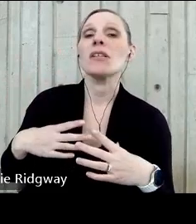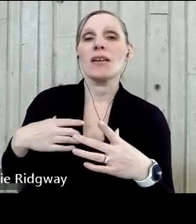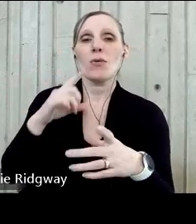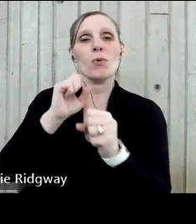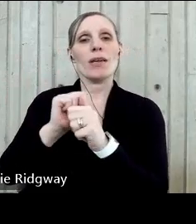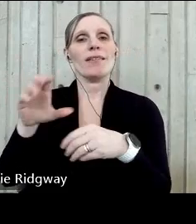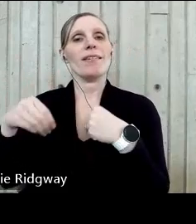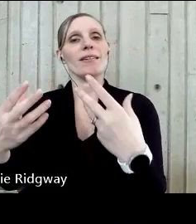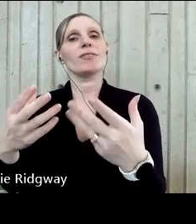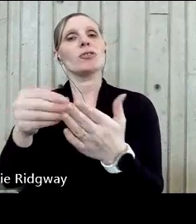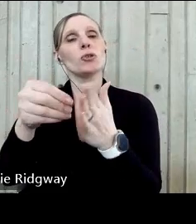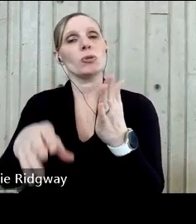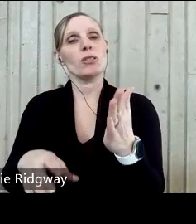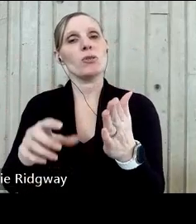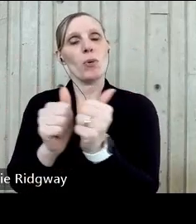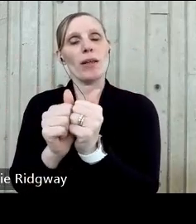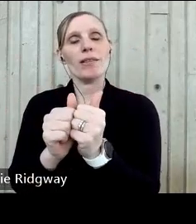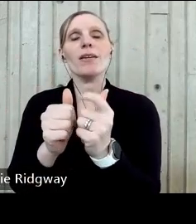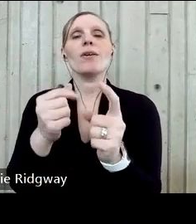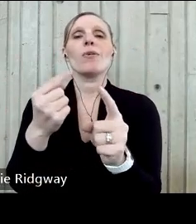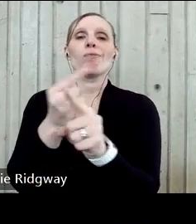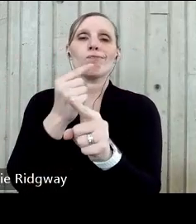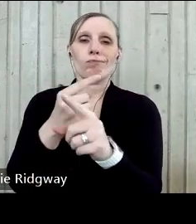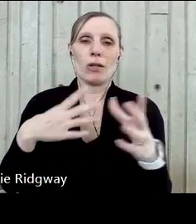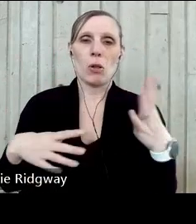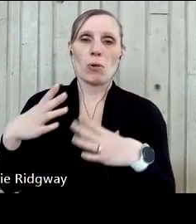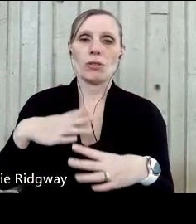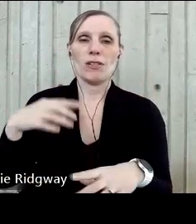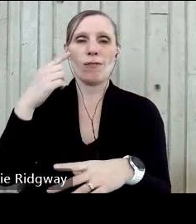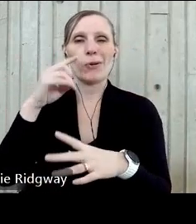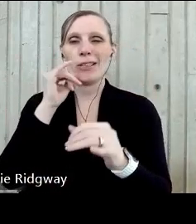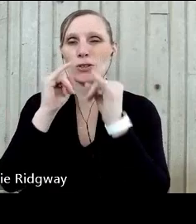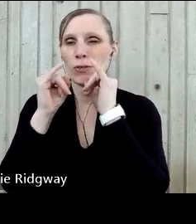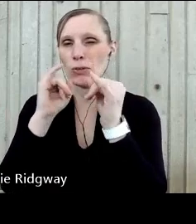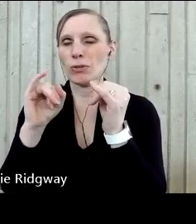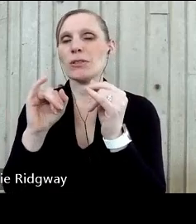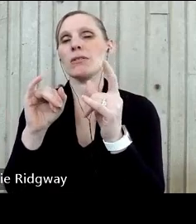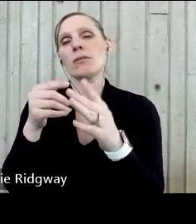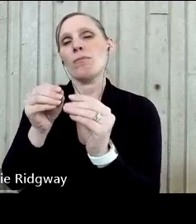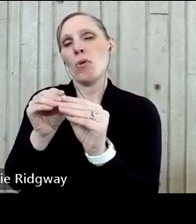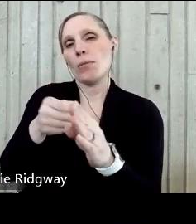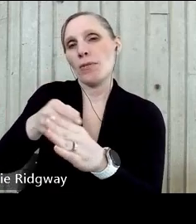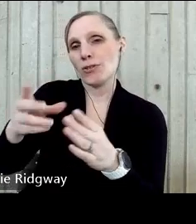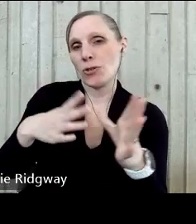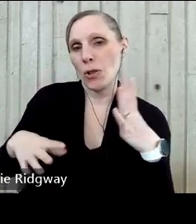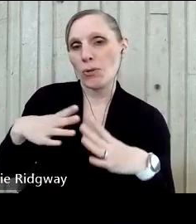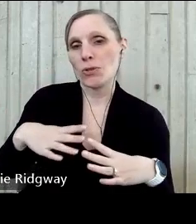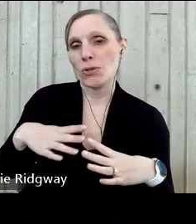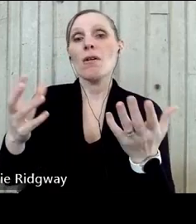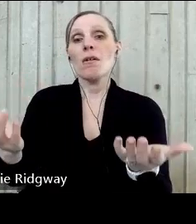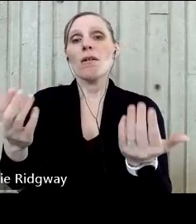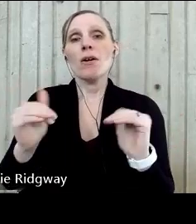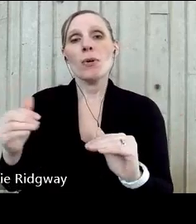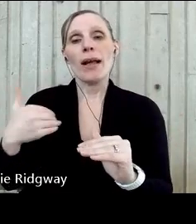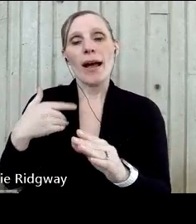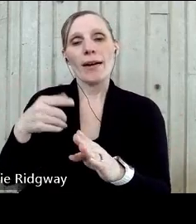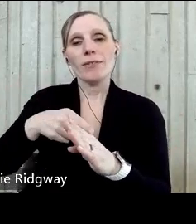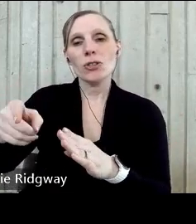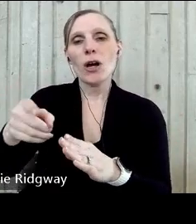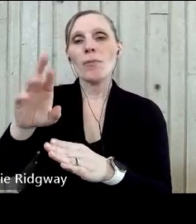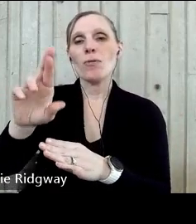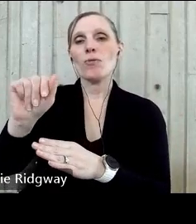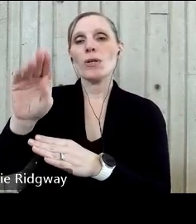job interviews. We have our career recharge programs that offer free workshops on and on-demand